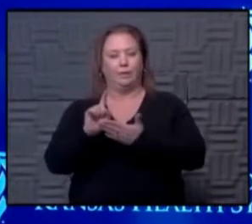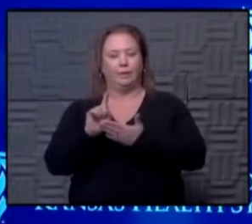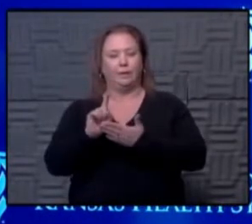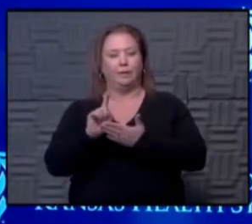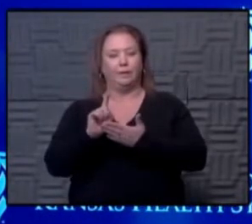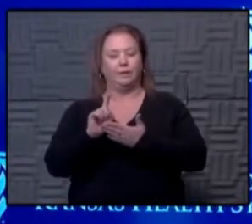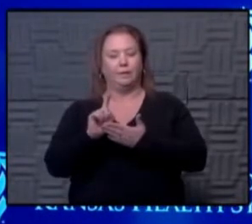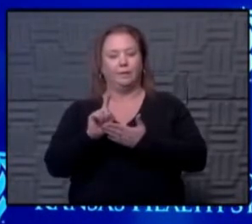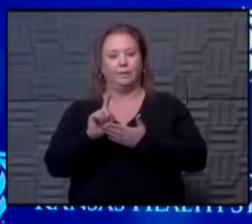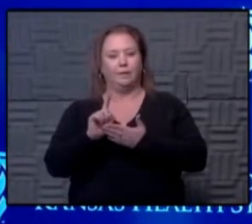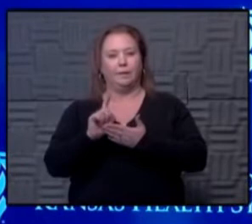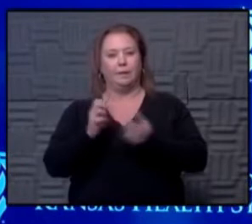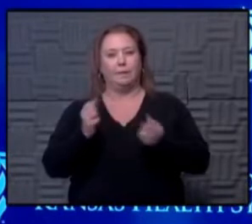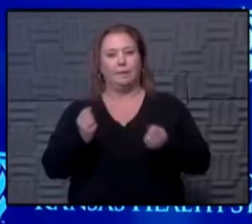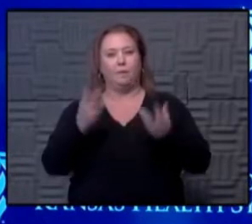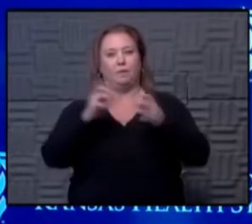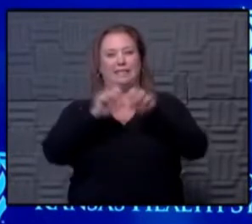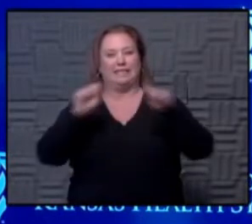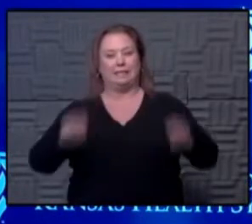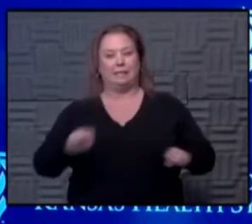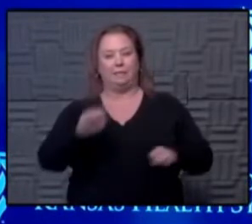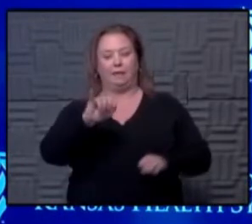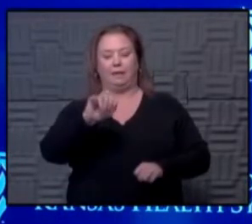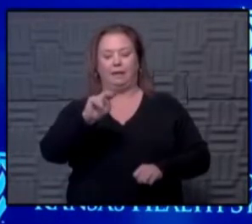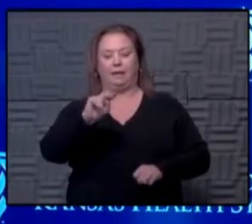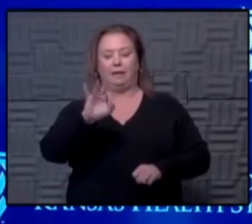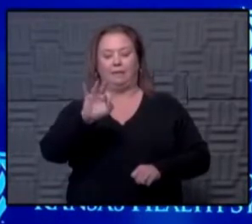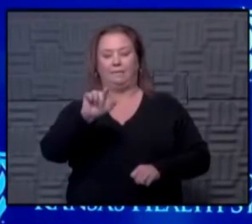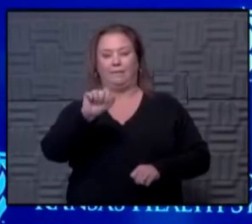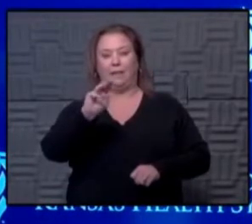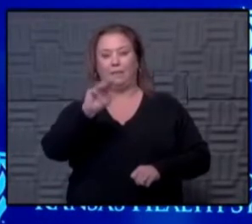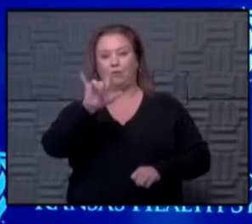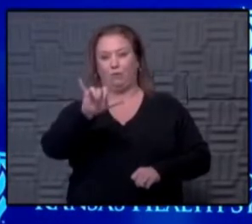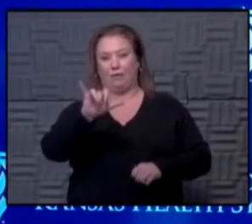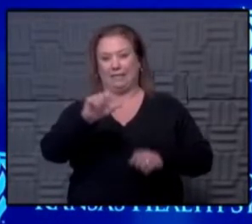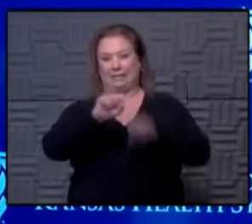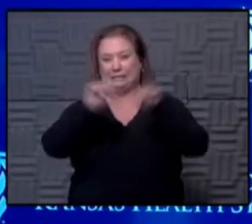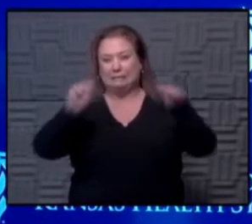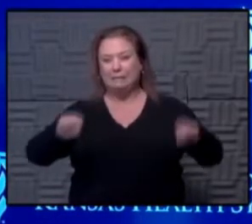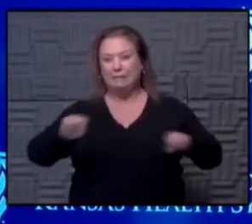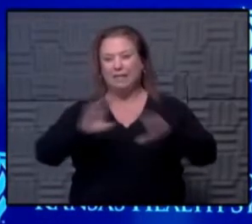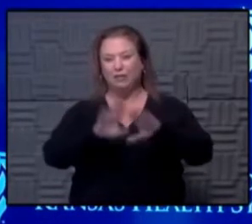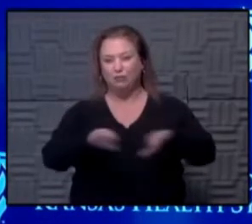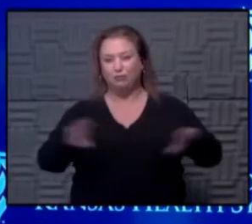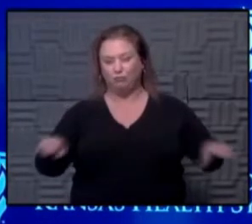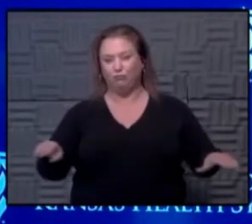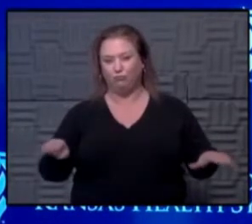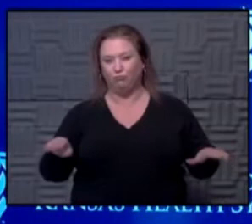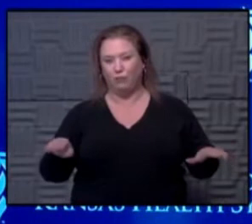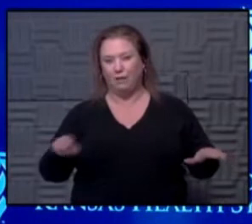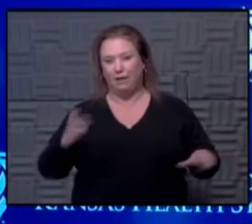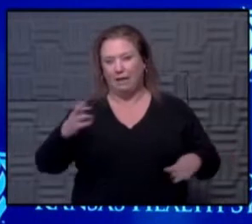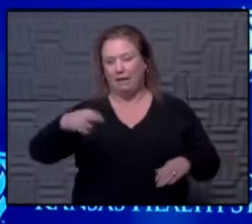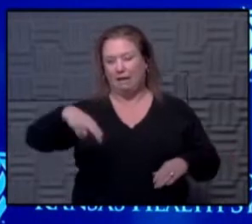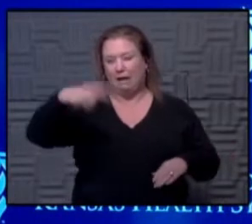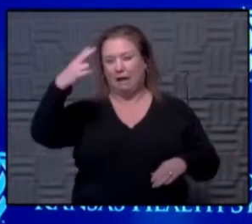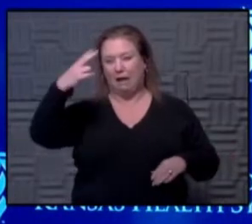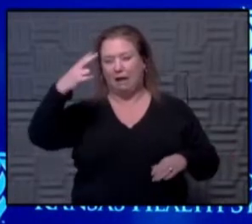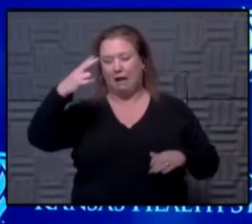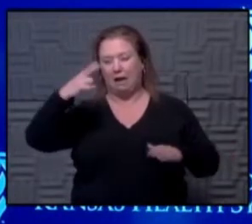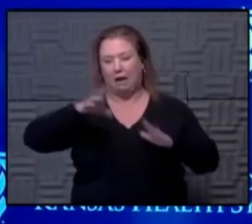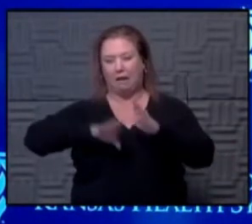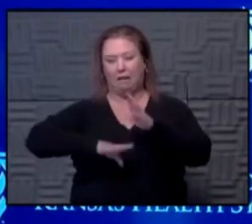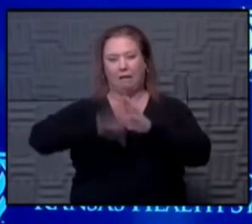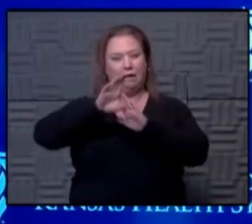the multi-system inflammatory syndrome in children, the really, really sort of high ramp up